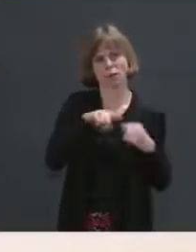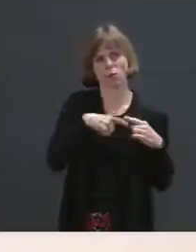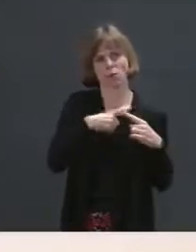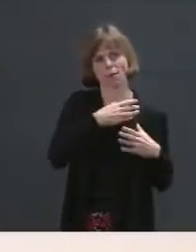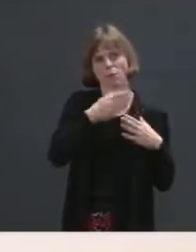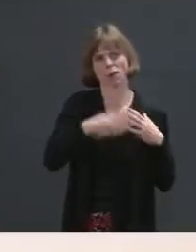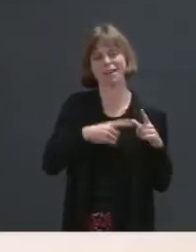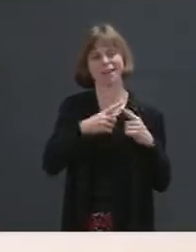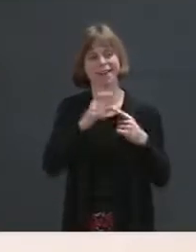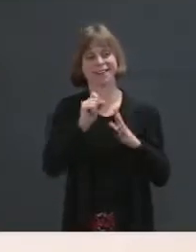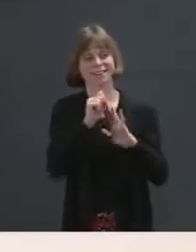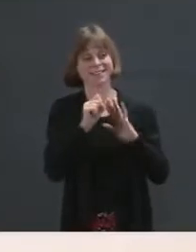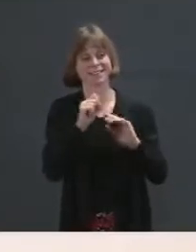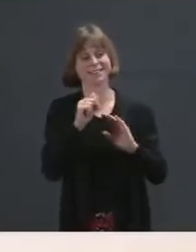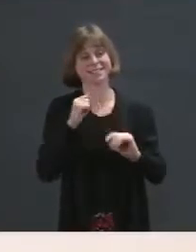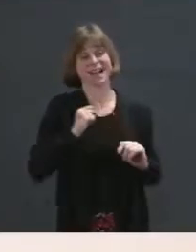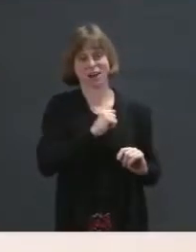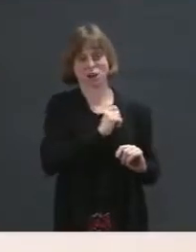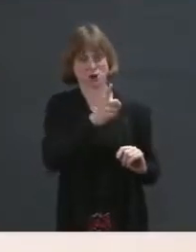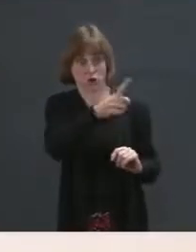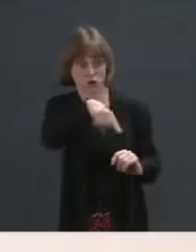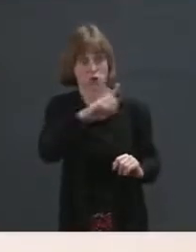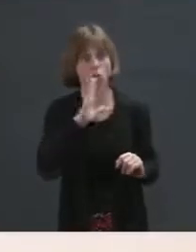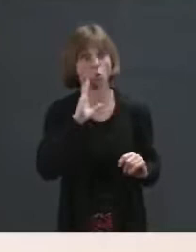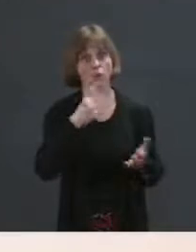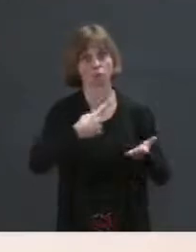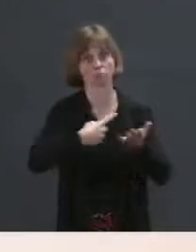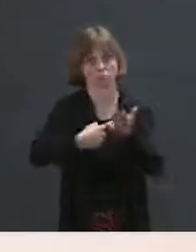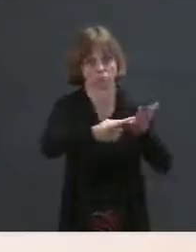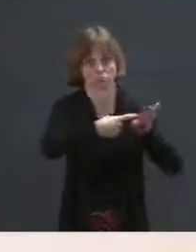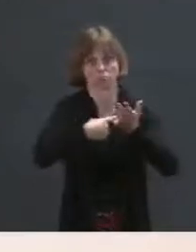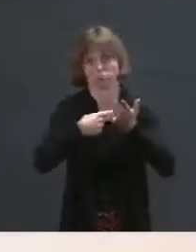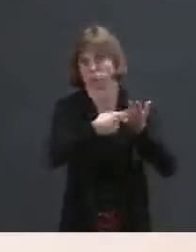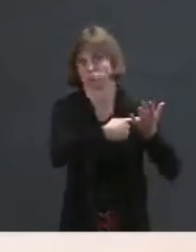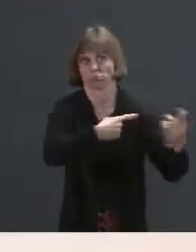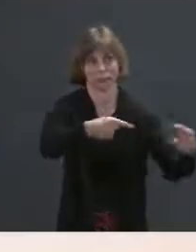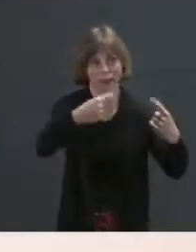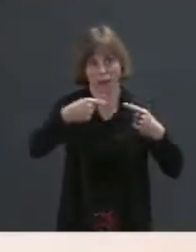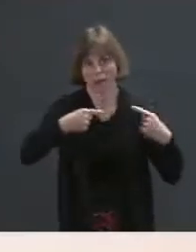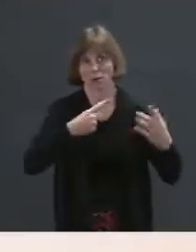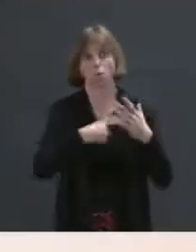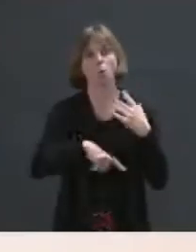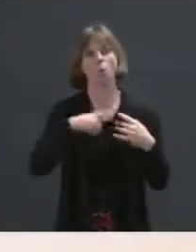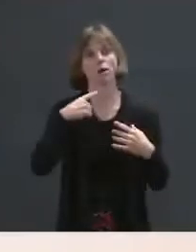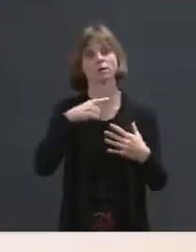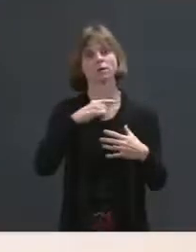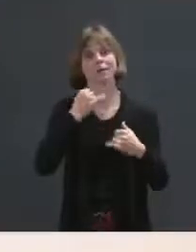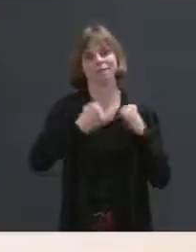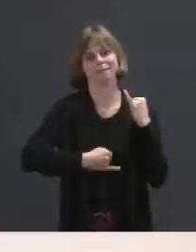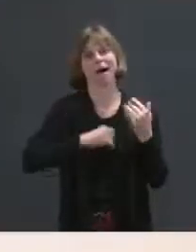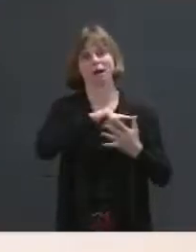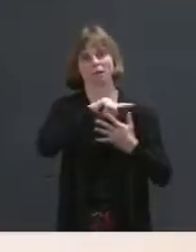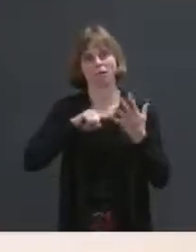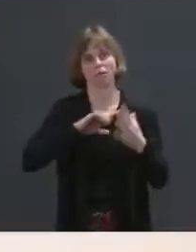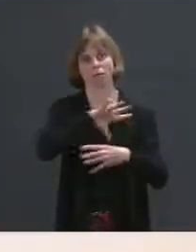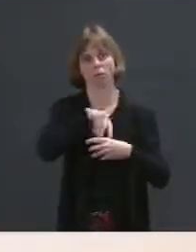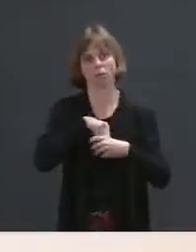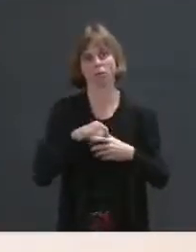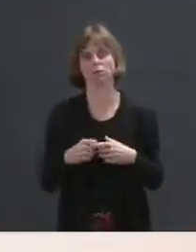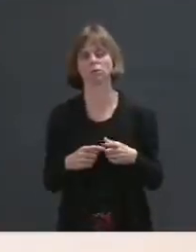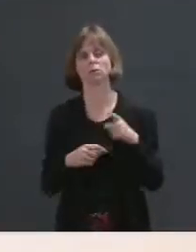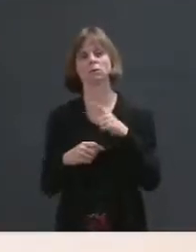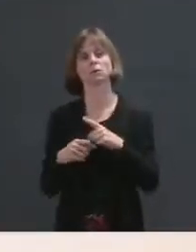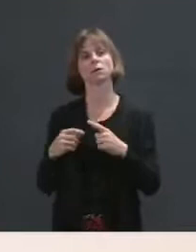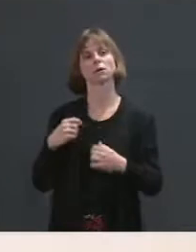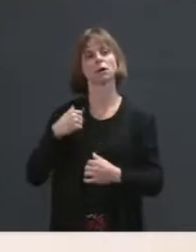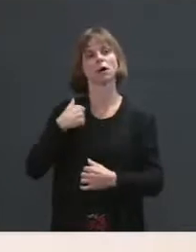looks like. Go ahead, Steve. Just a quick one. There's been some survey data that suggests there's some hesitancy within the armed services